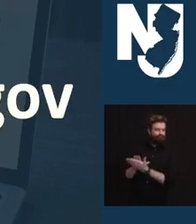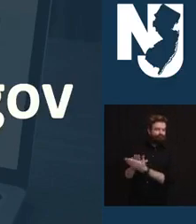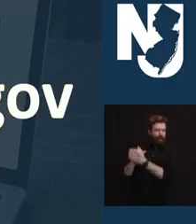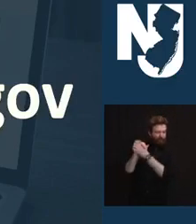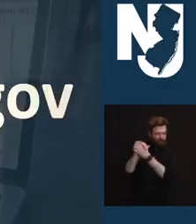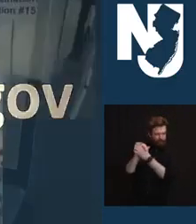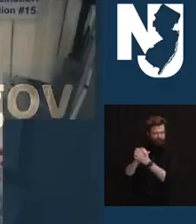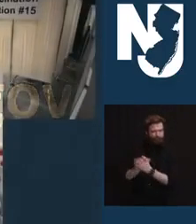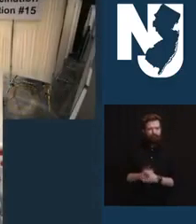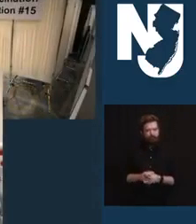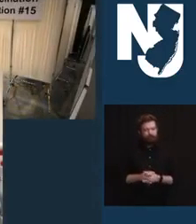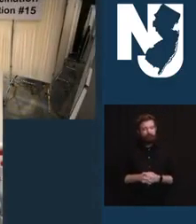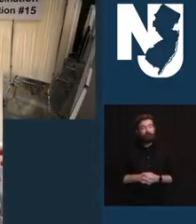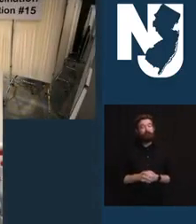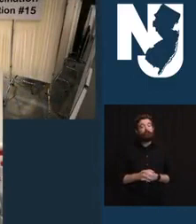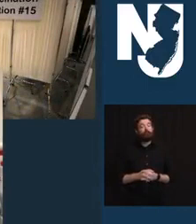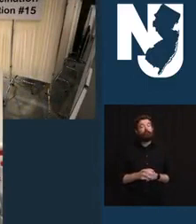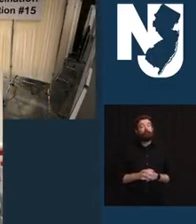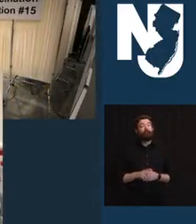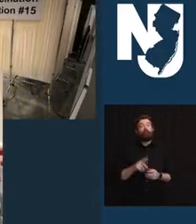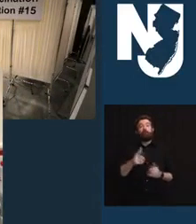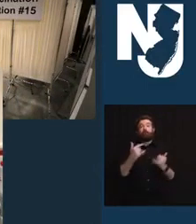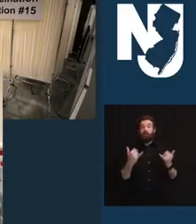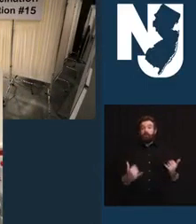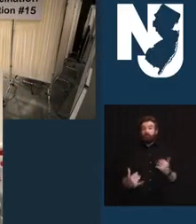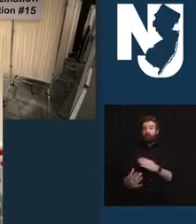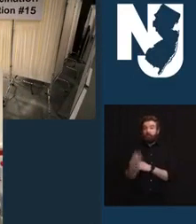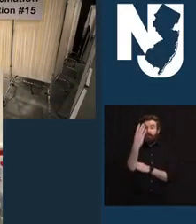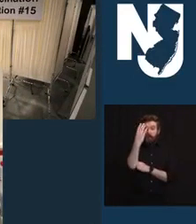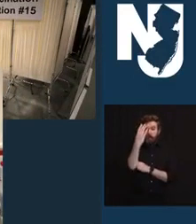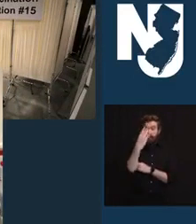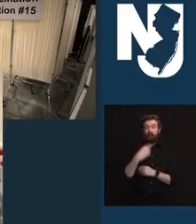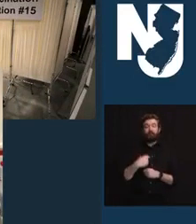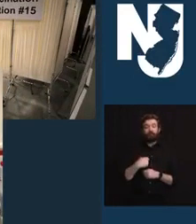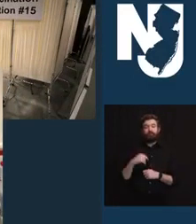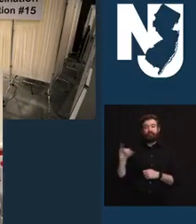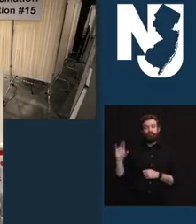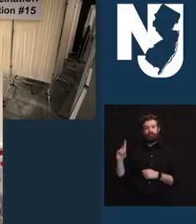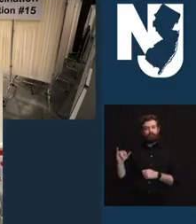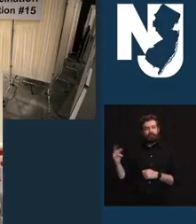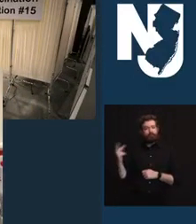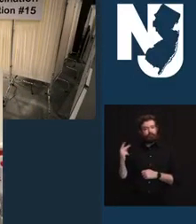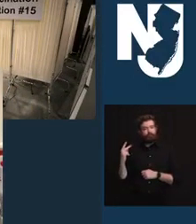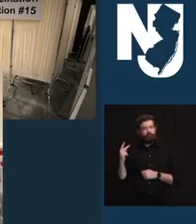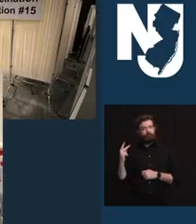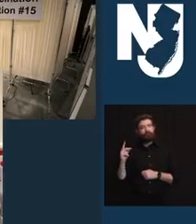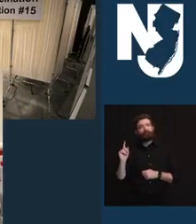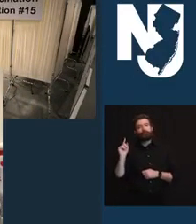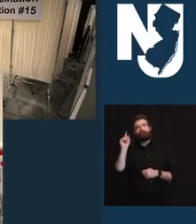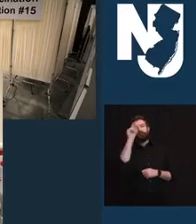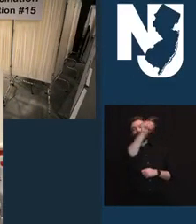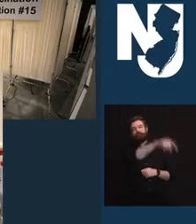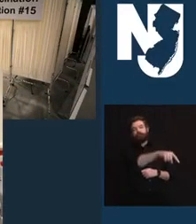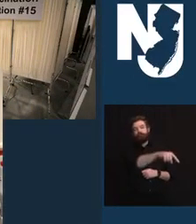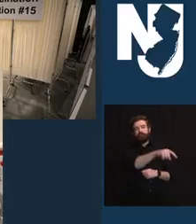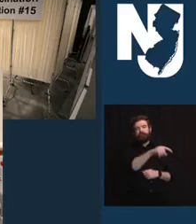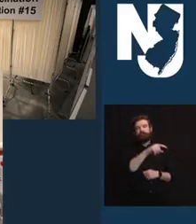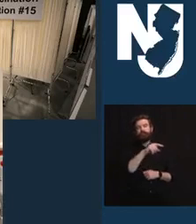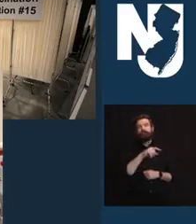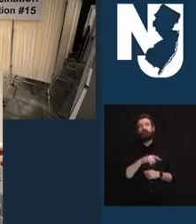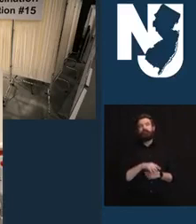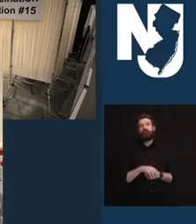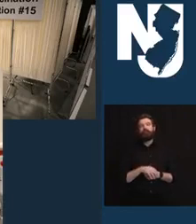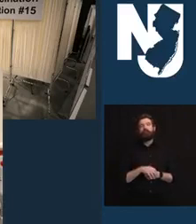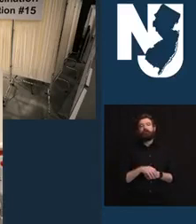So earlier this morning, Judy and I joined a cast of thousands, importantly, Congressman Frank